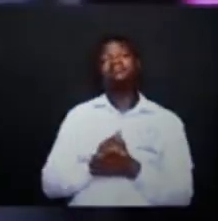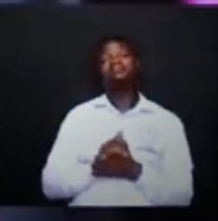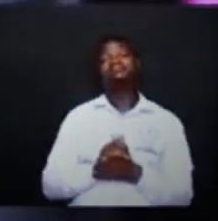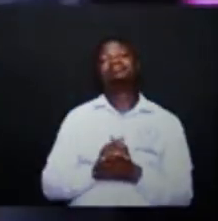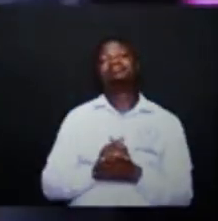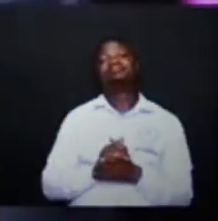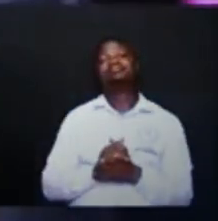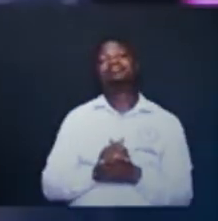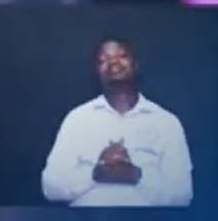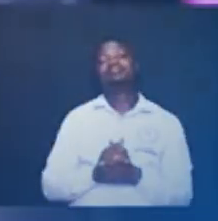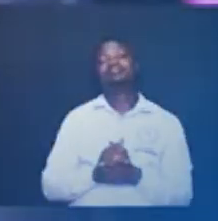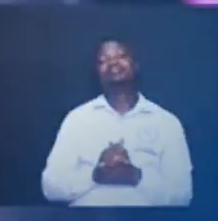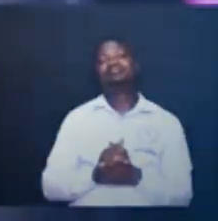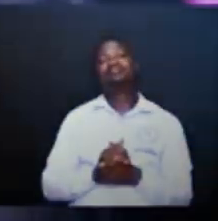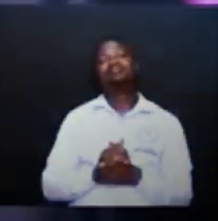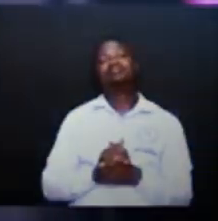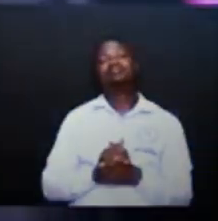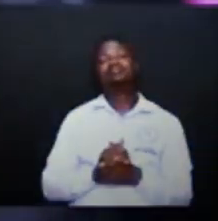Even